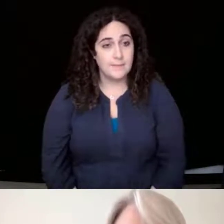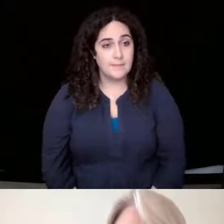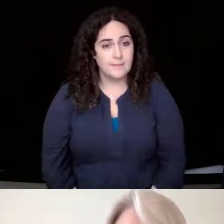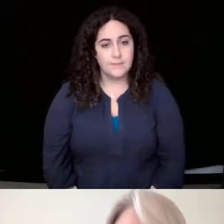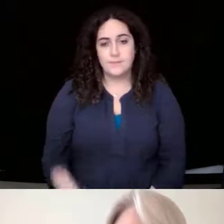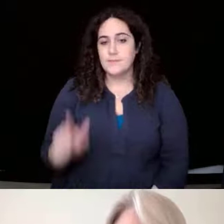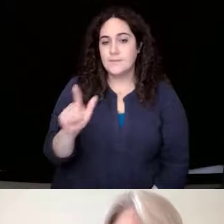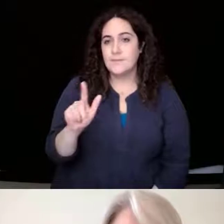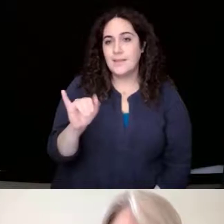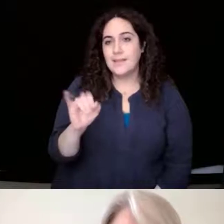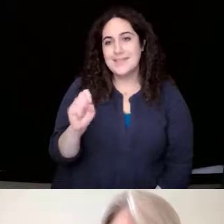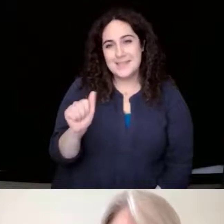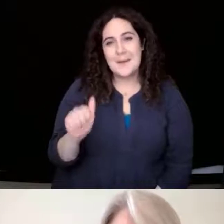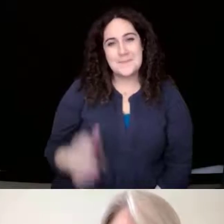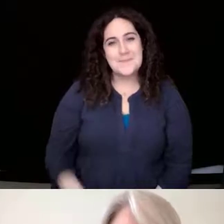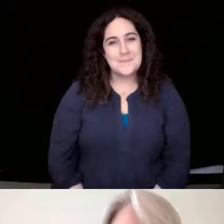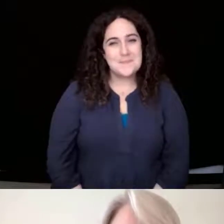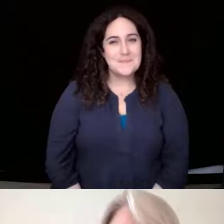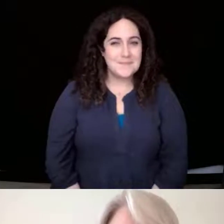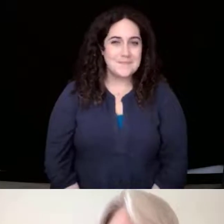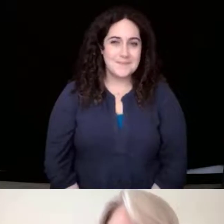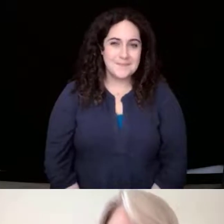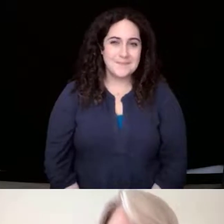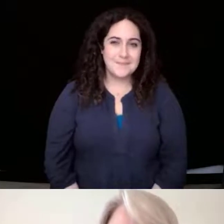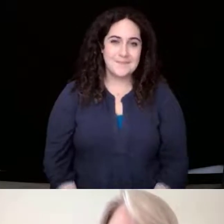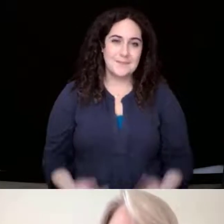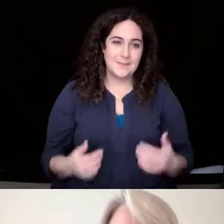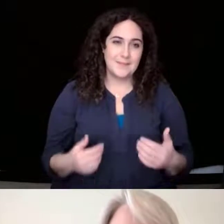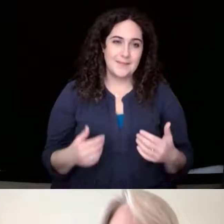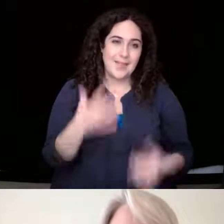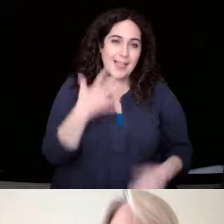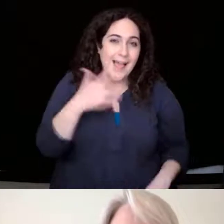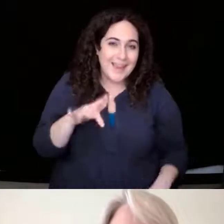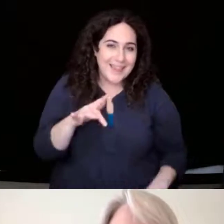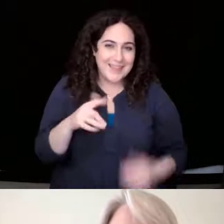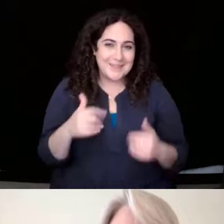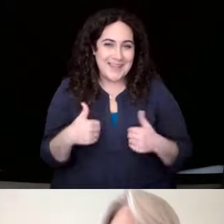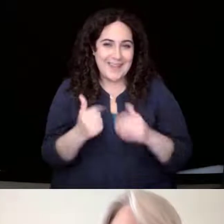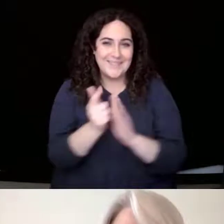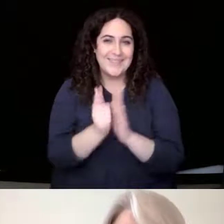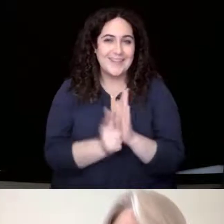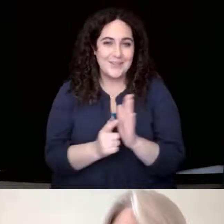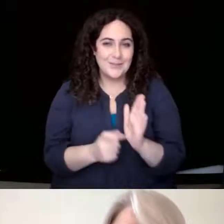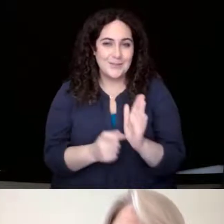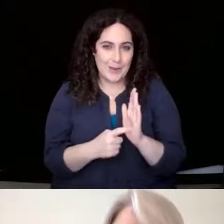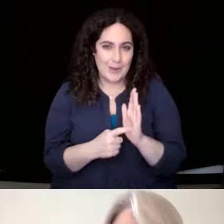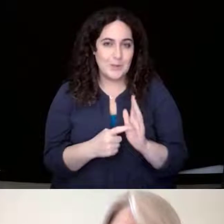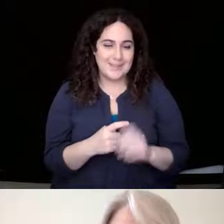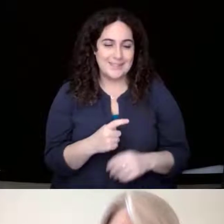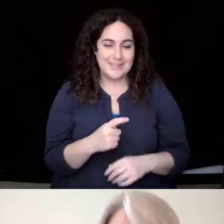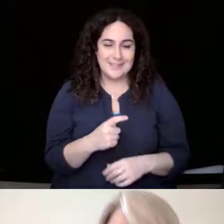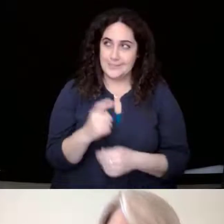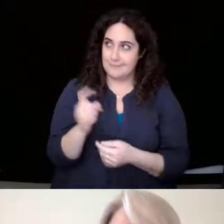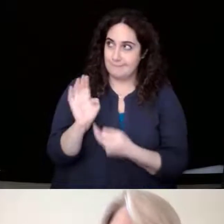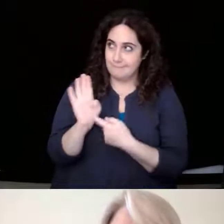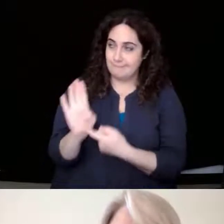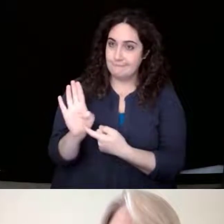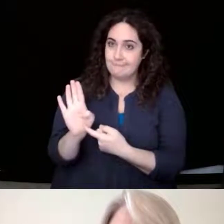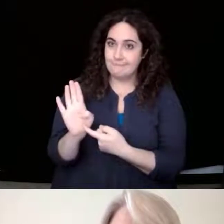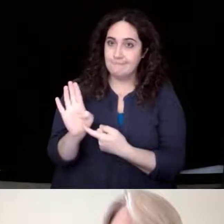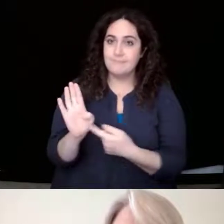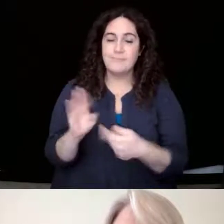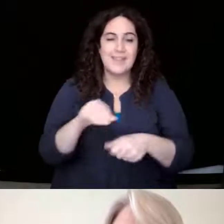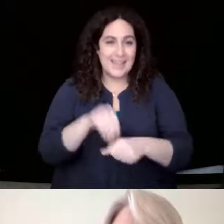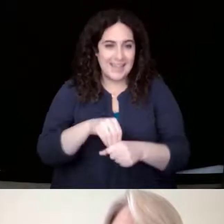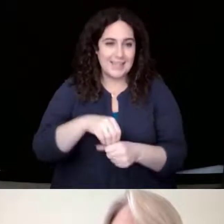we have a lot going for us in the fact that there's legal requirements that can be invoked in contract language. And